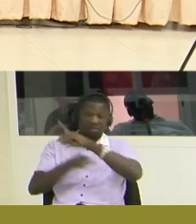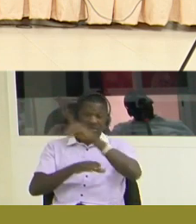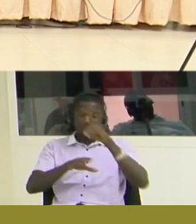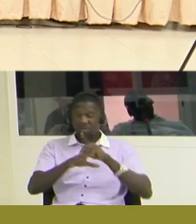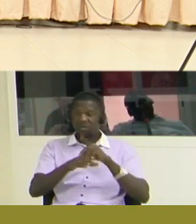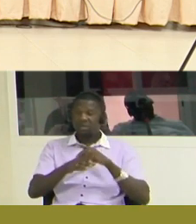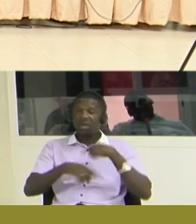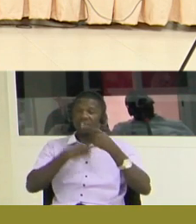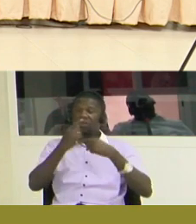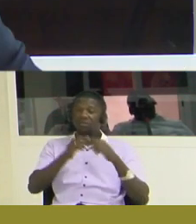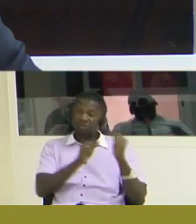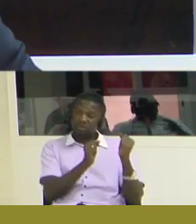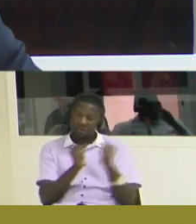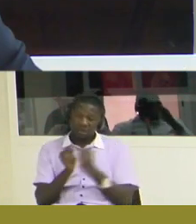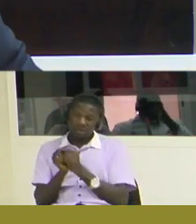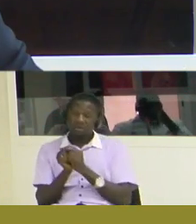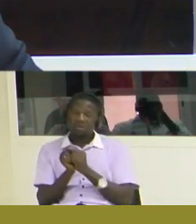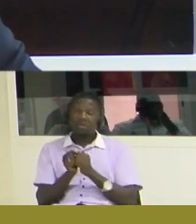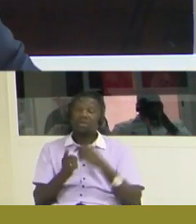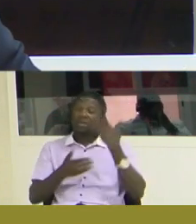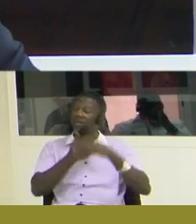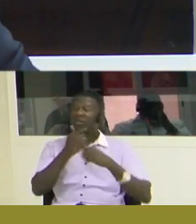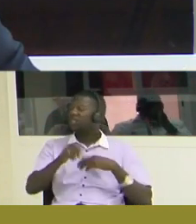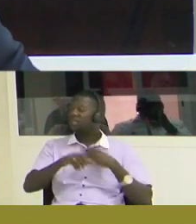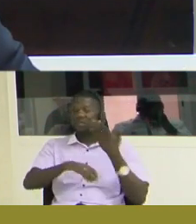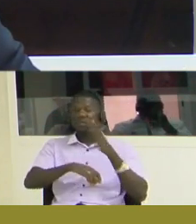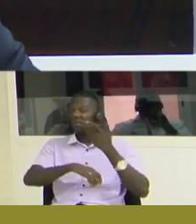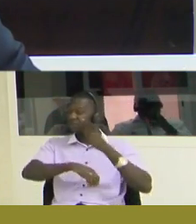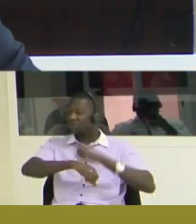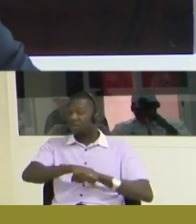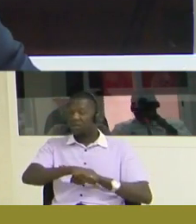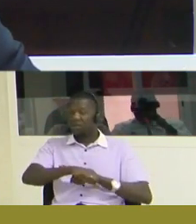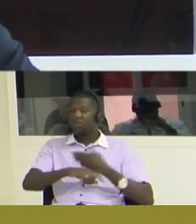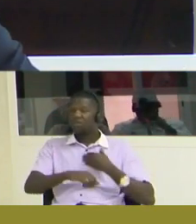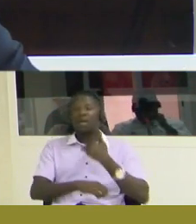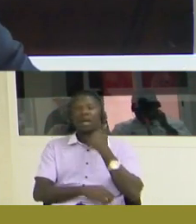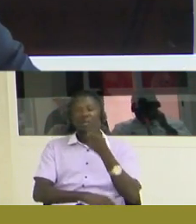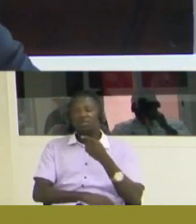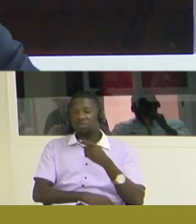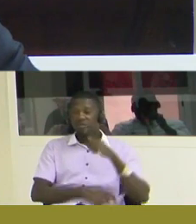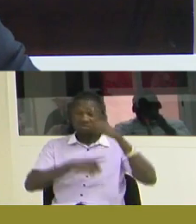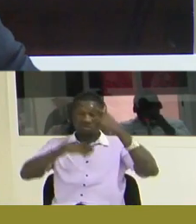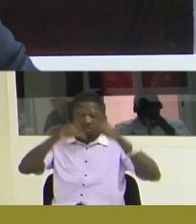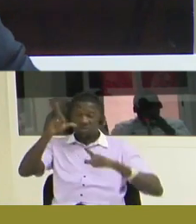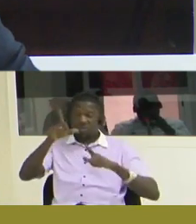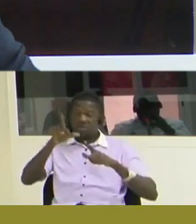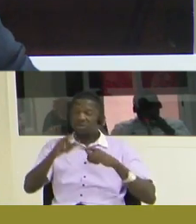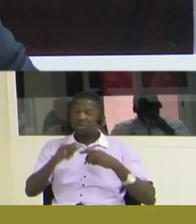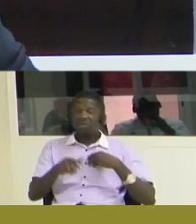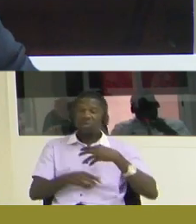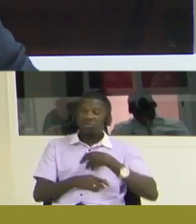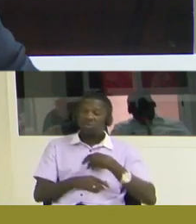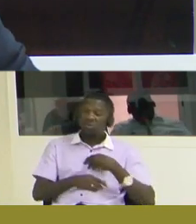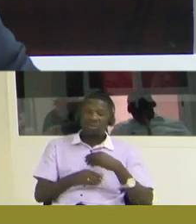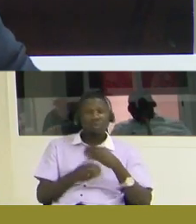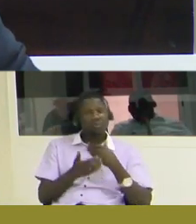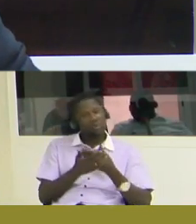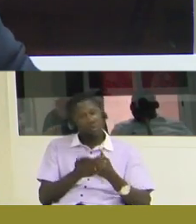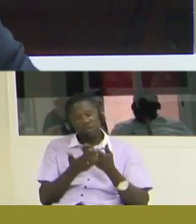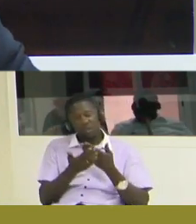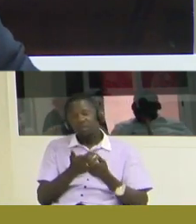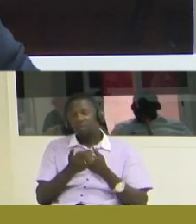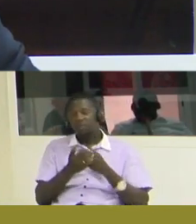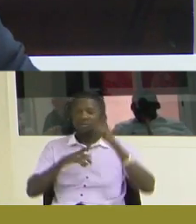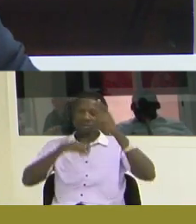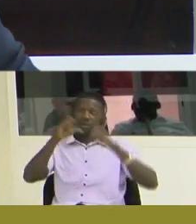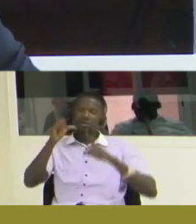never at any point in time have I asked for position have I lobbied for position in